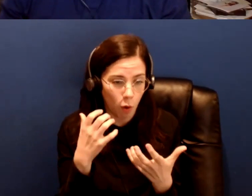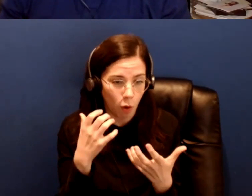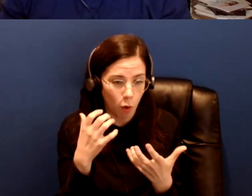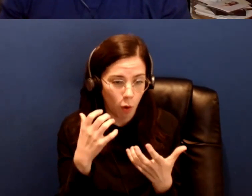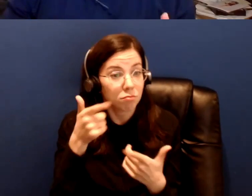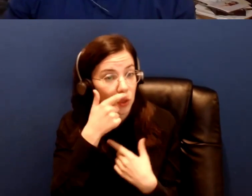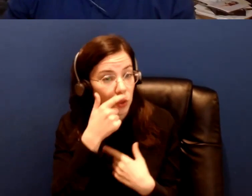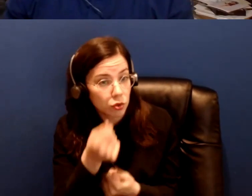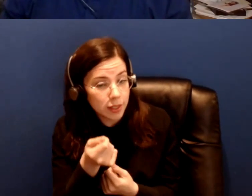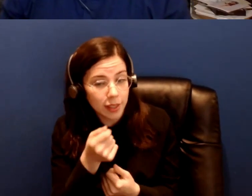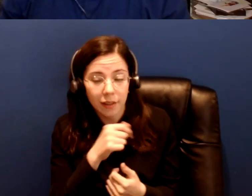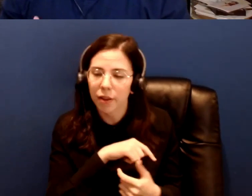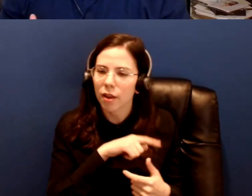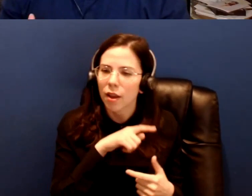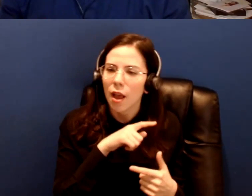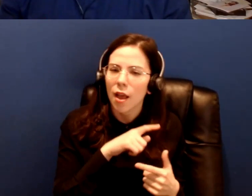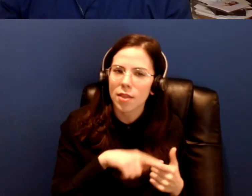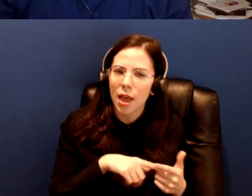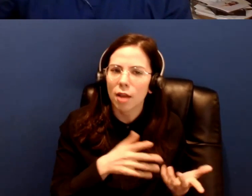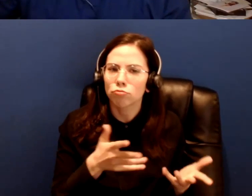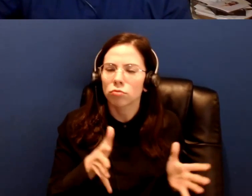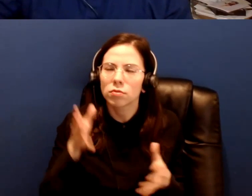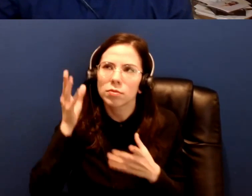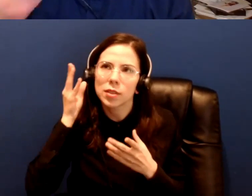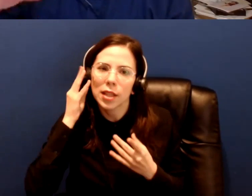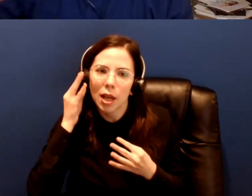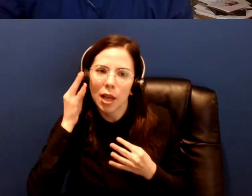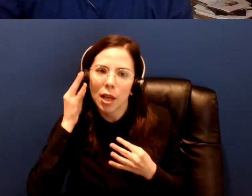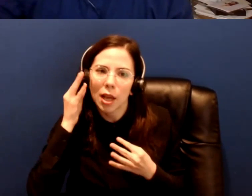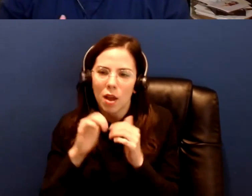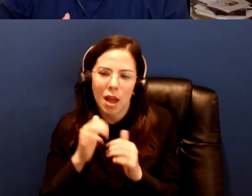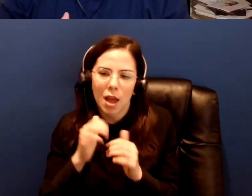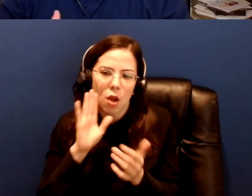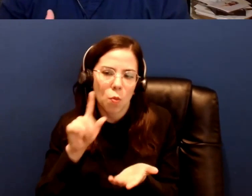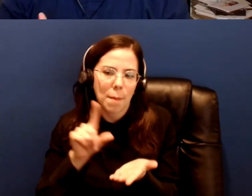yourself a little bit of time to think about how you're publishing